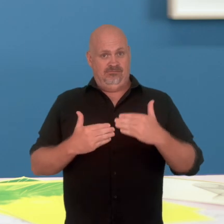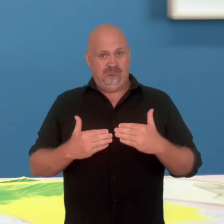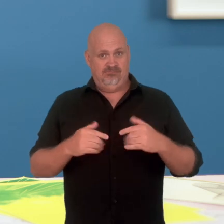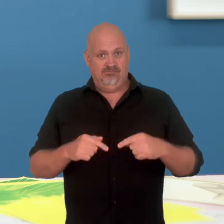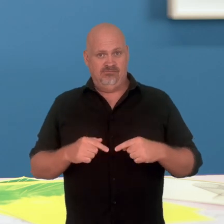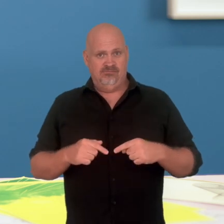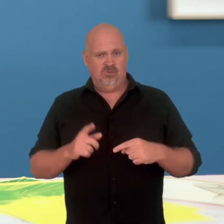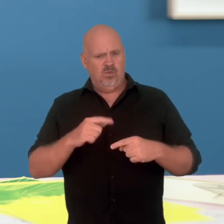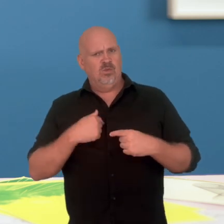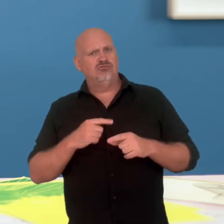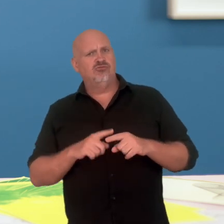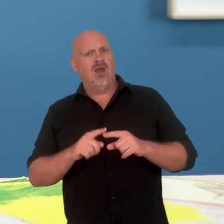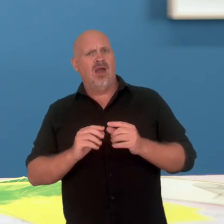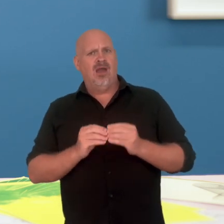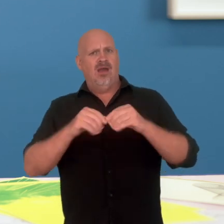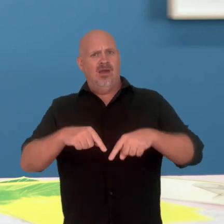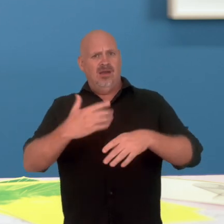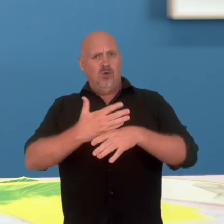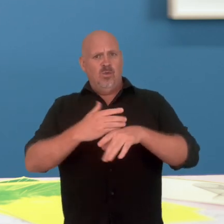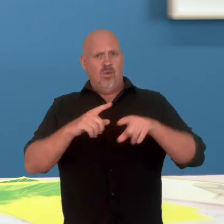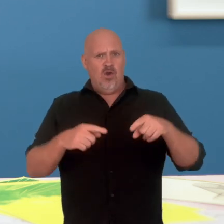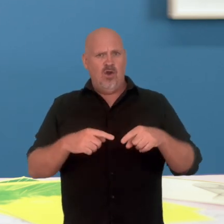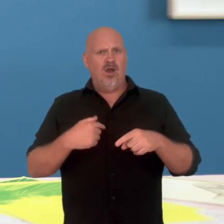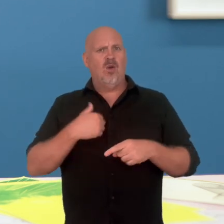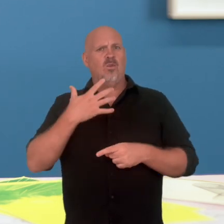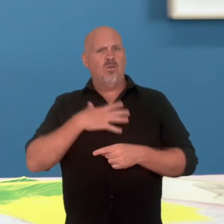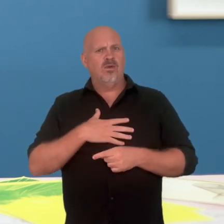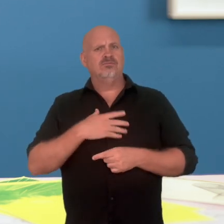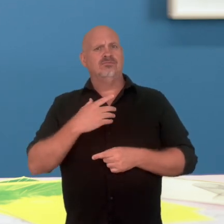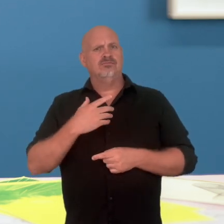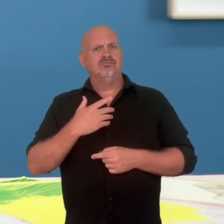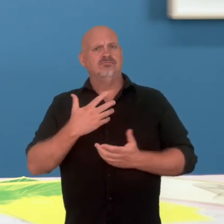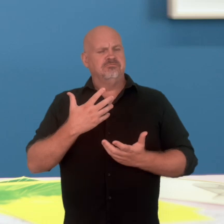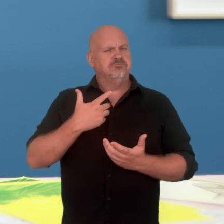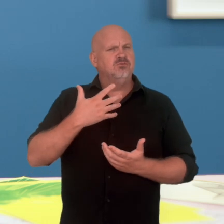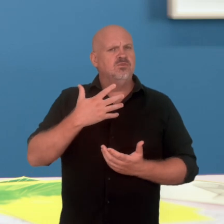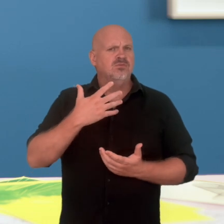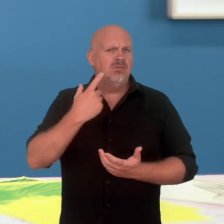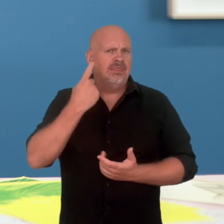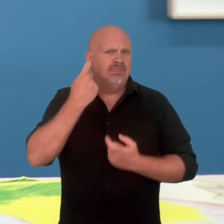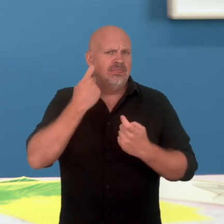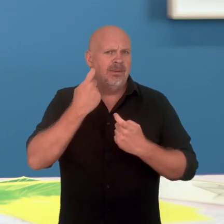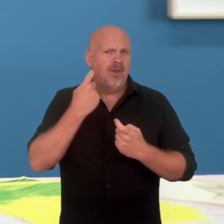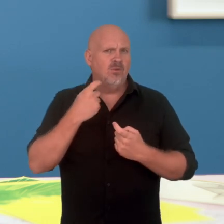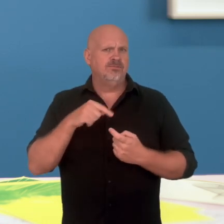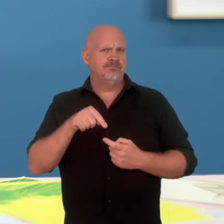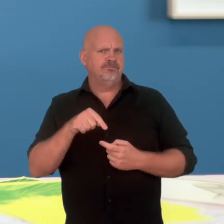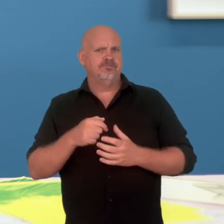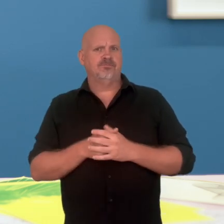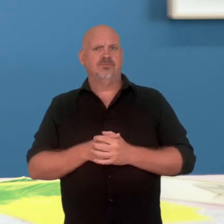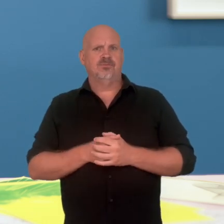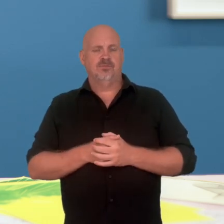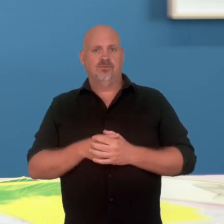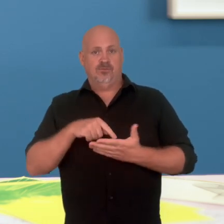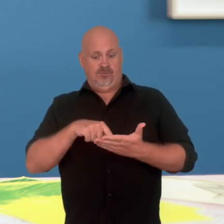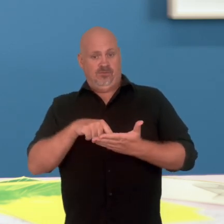produce in the work. And I would think about this point, where does the work go?